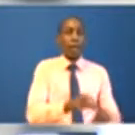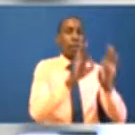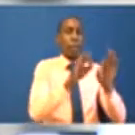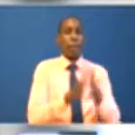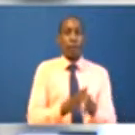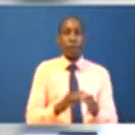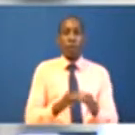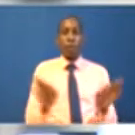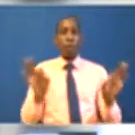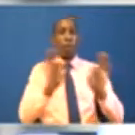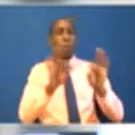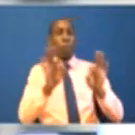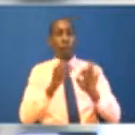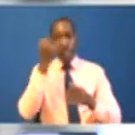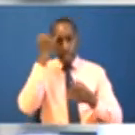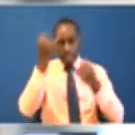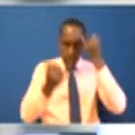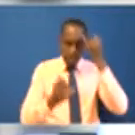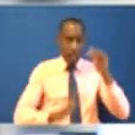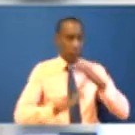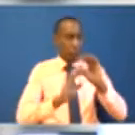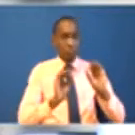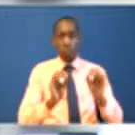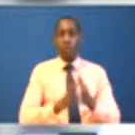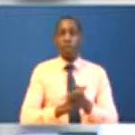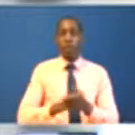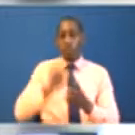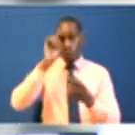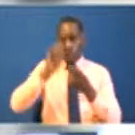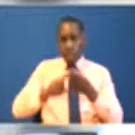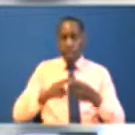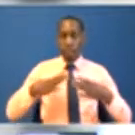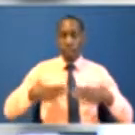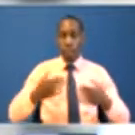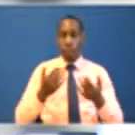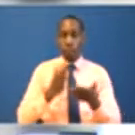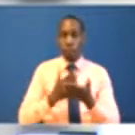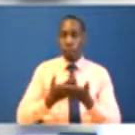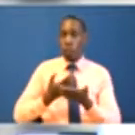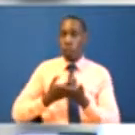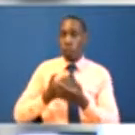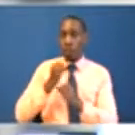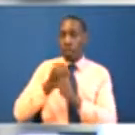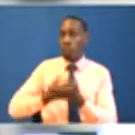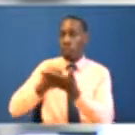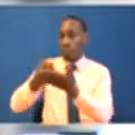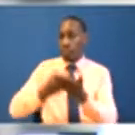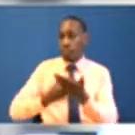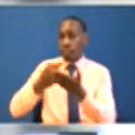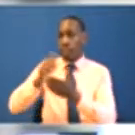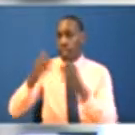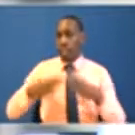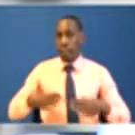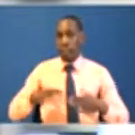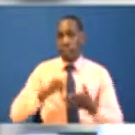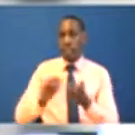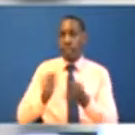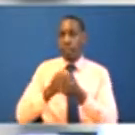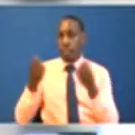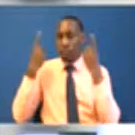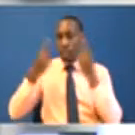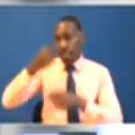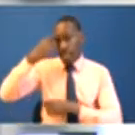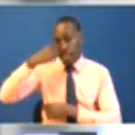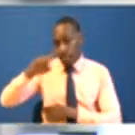mesmerize us with brilliant ideas we are looking for people who will go and have debates with those fellows who cannot understand